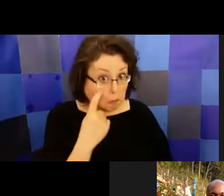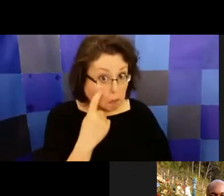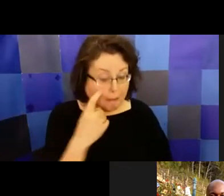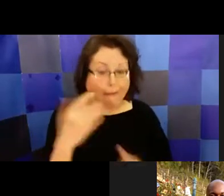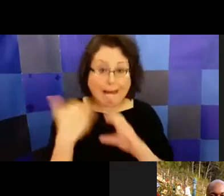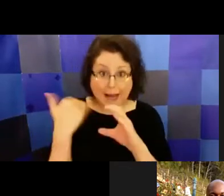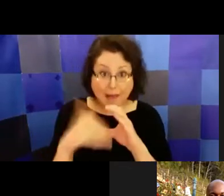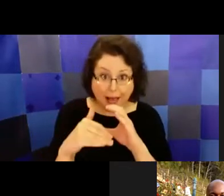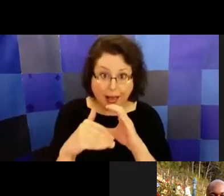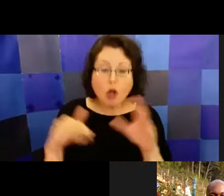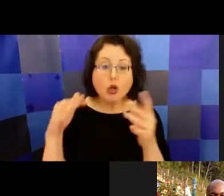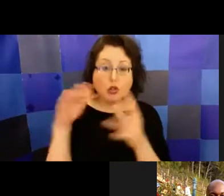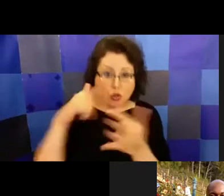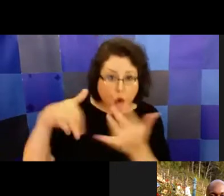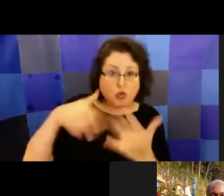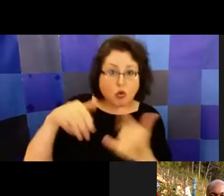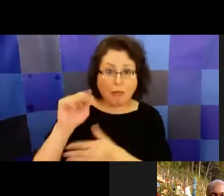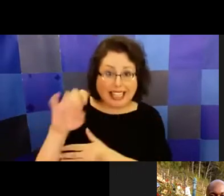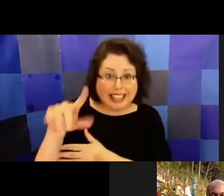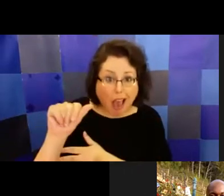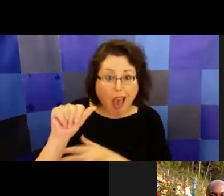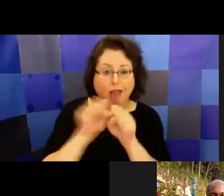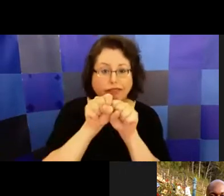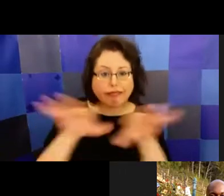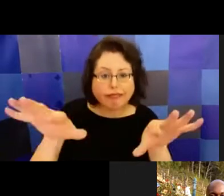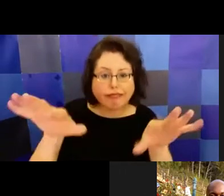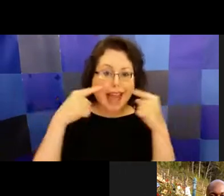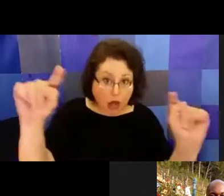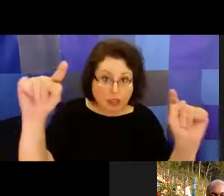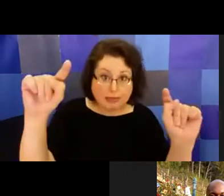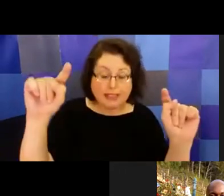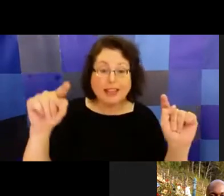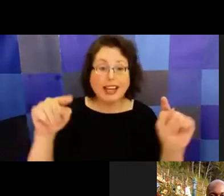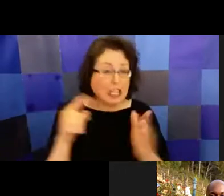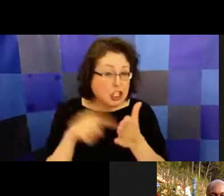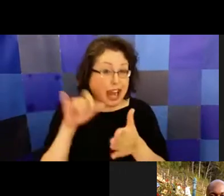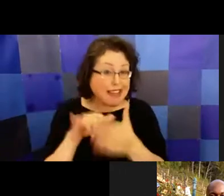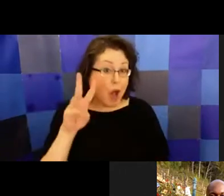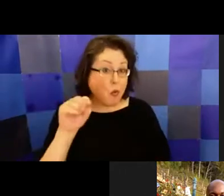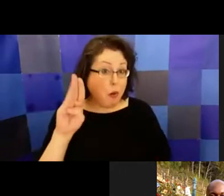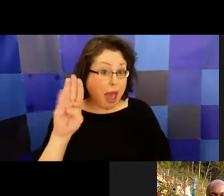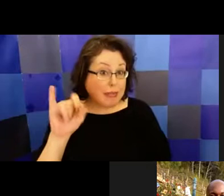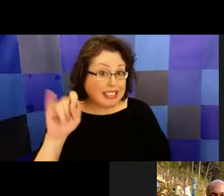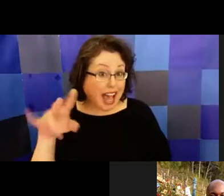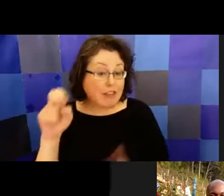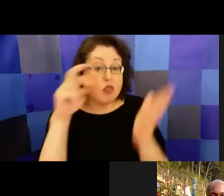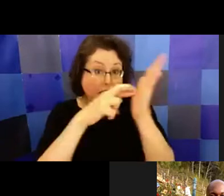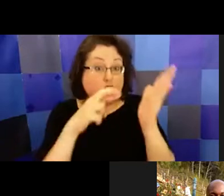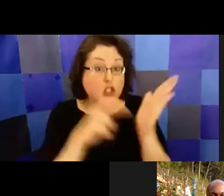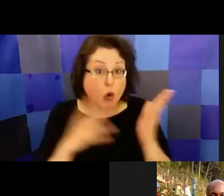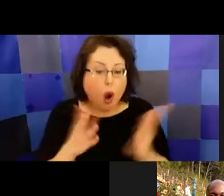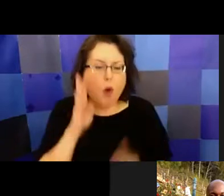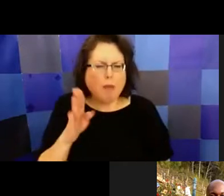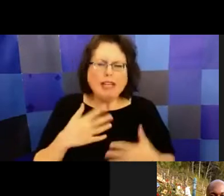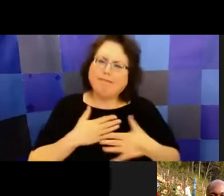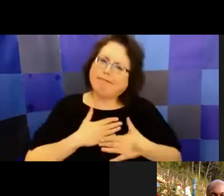emails, social media messages, and announcements, and check our website to register for what will be a very